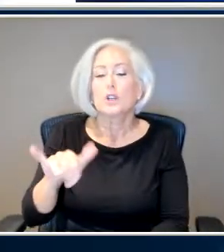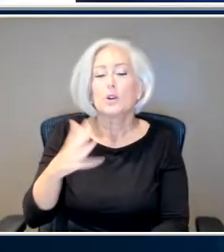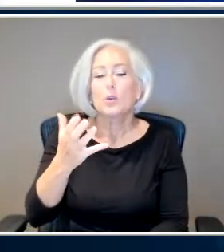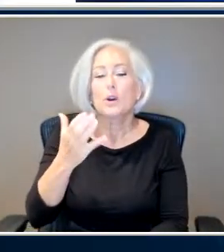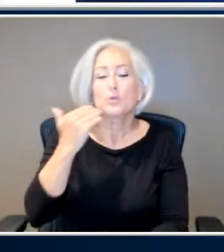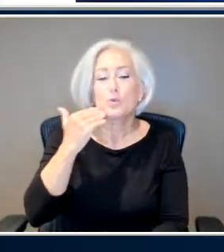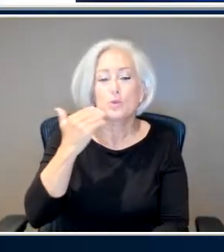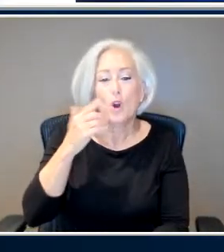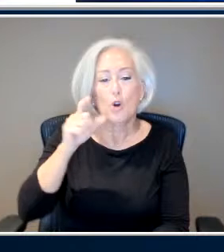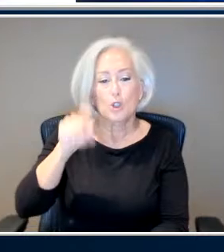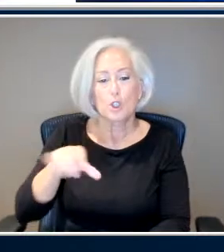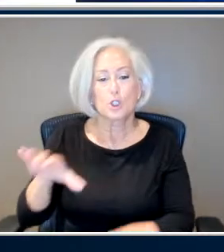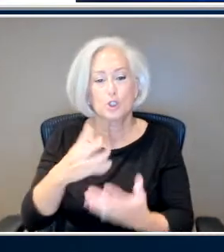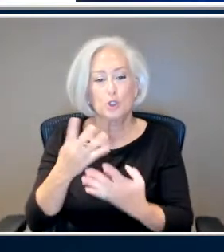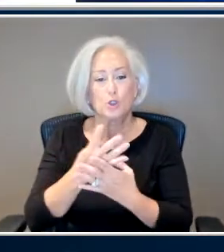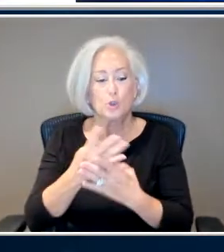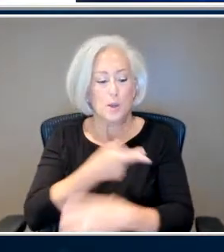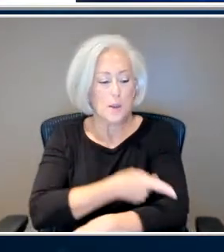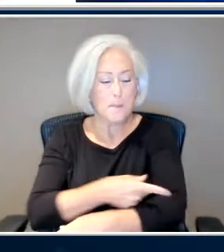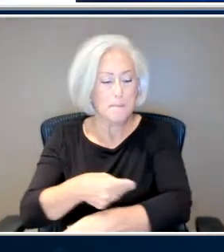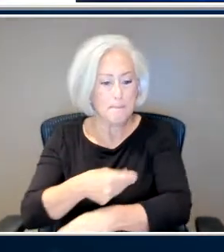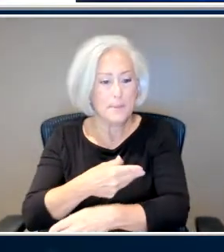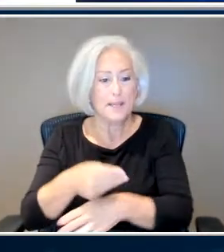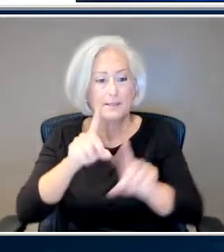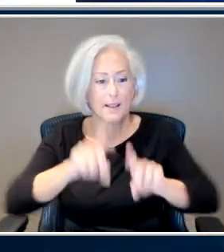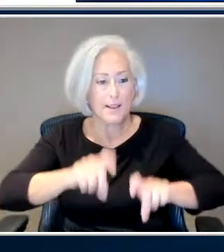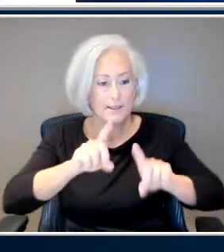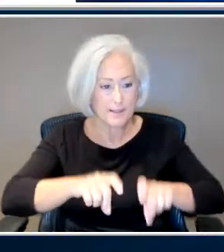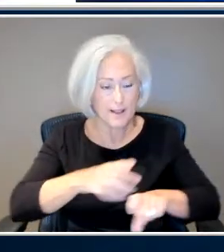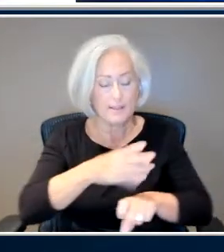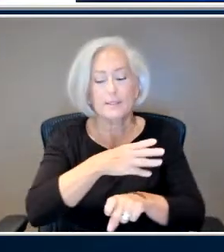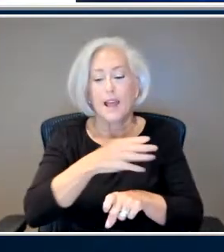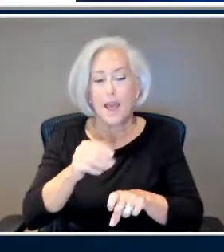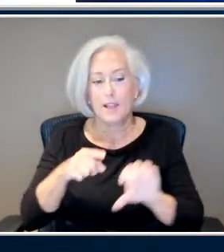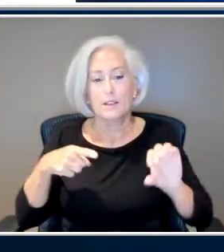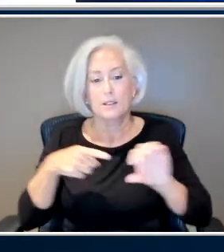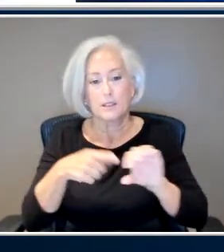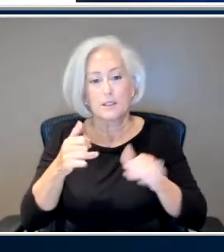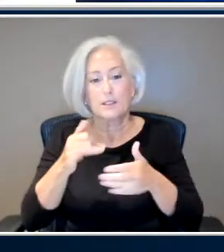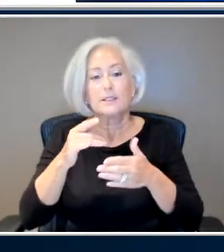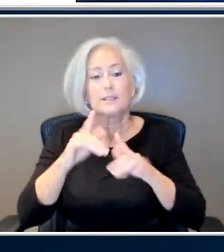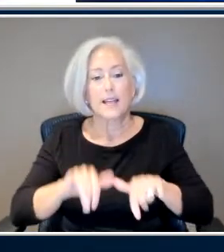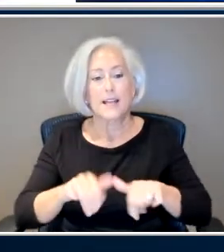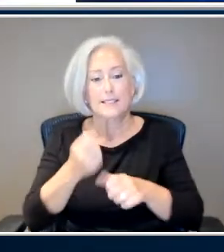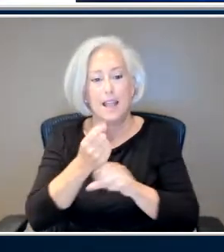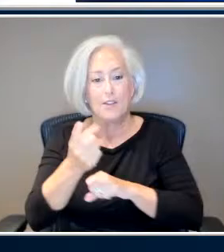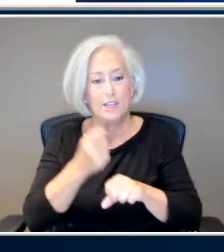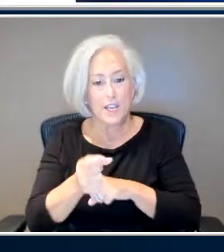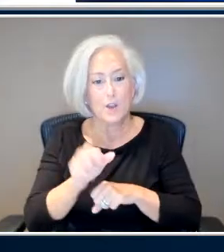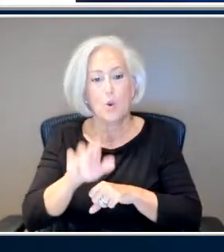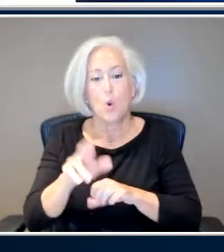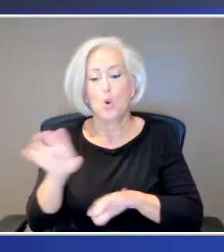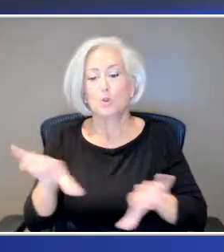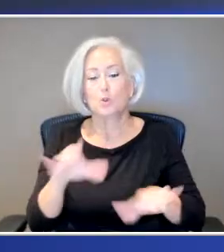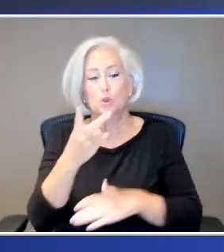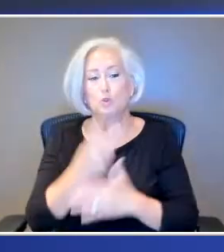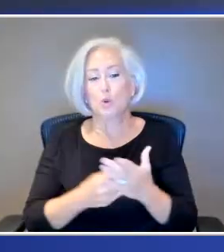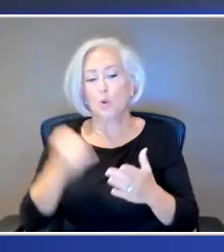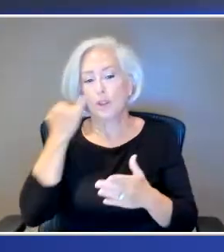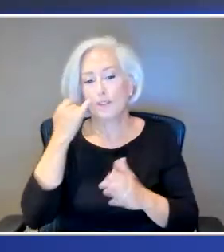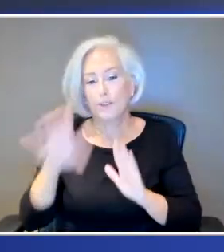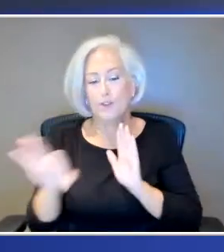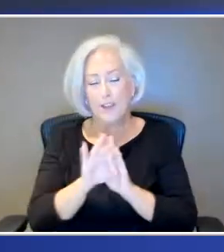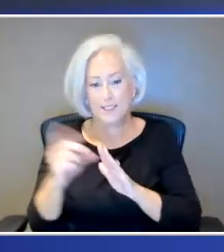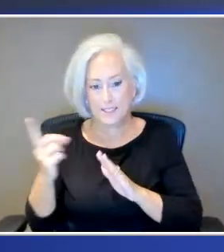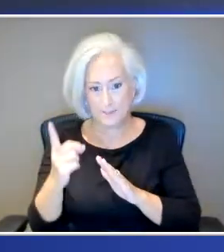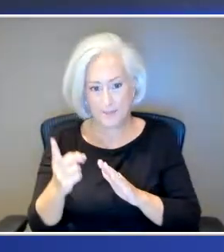exam annually, or is it just the one annually and then you do both if you think you find something suspicious? So definitely PSA